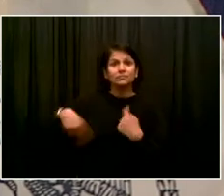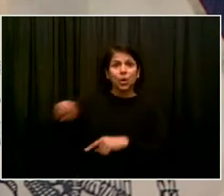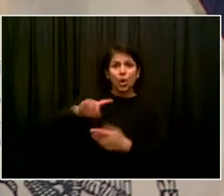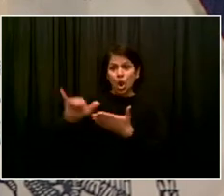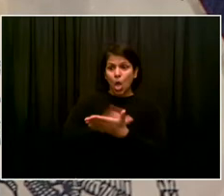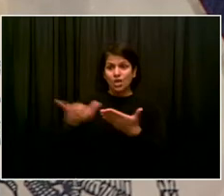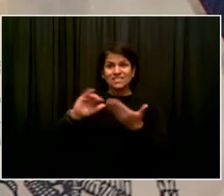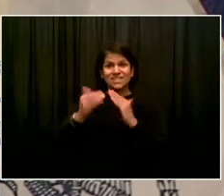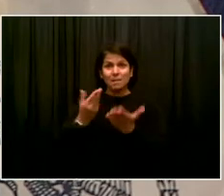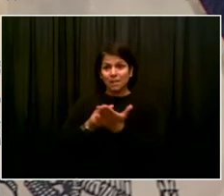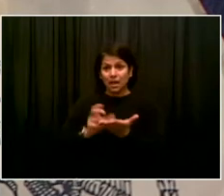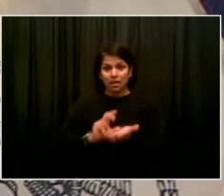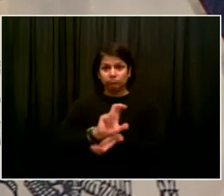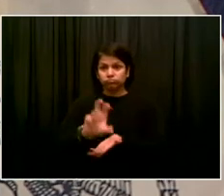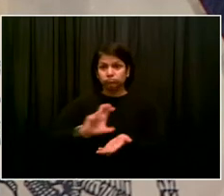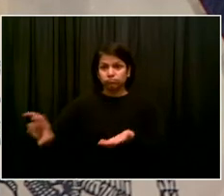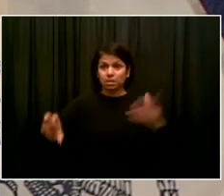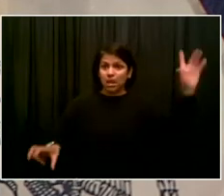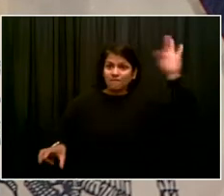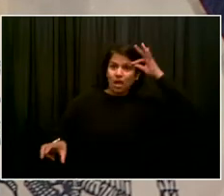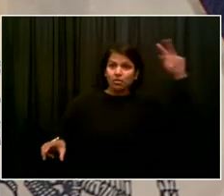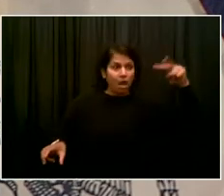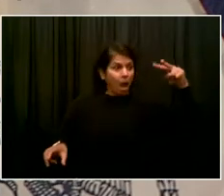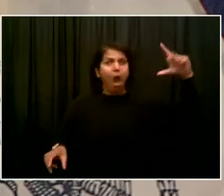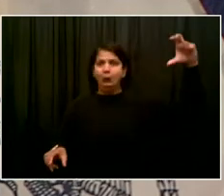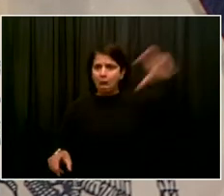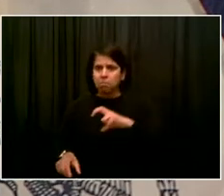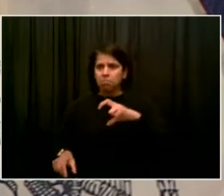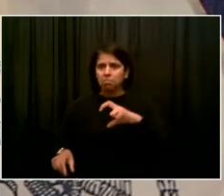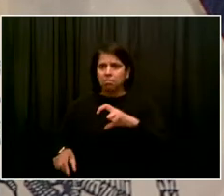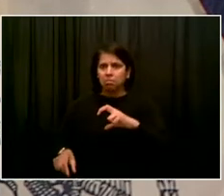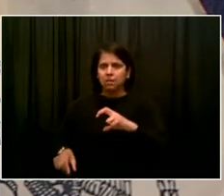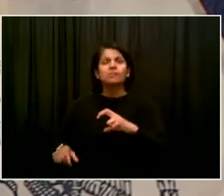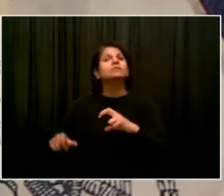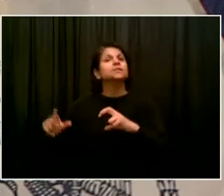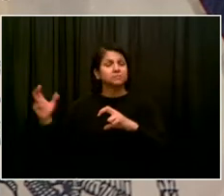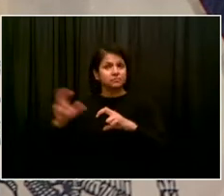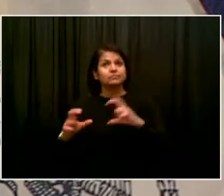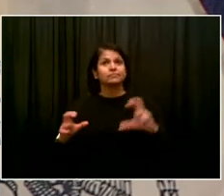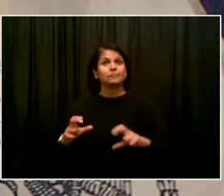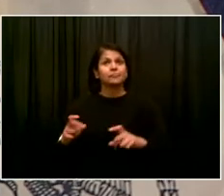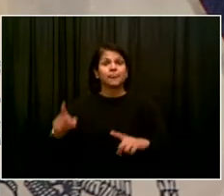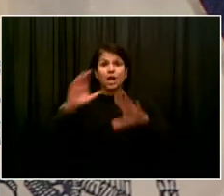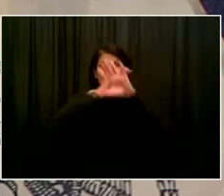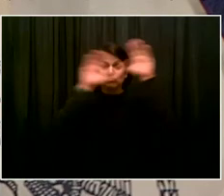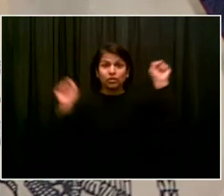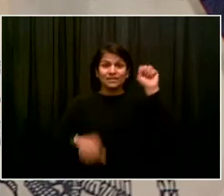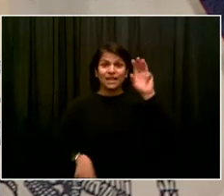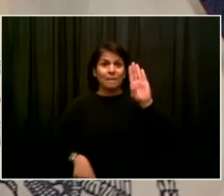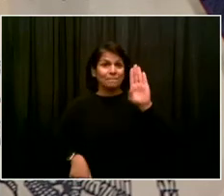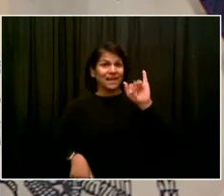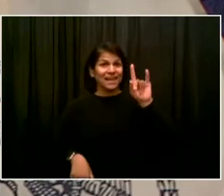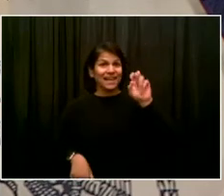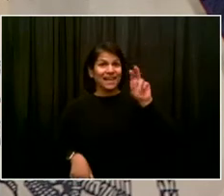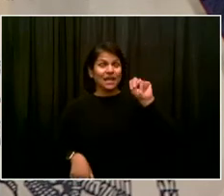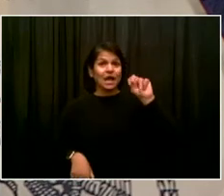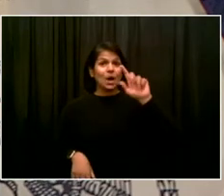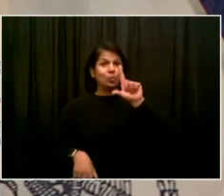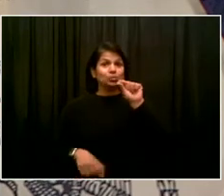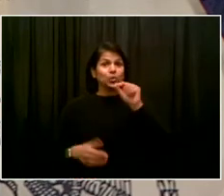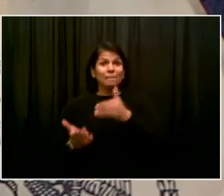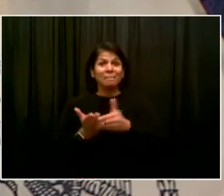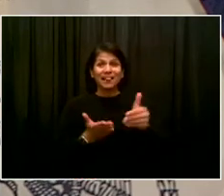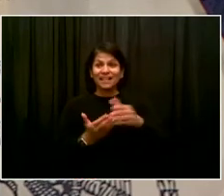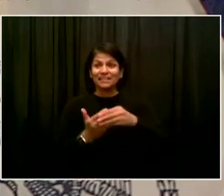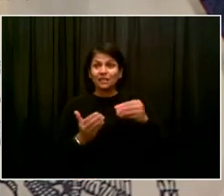million in funding from the Biden administration. And this was part of a competitive nationwide grant application. New York City is the second